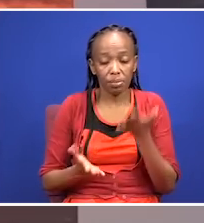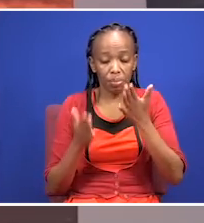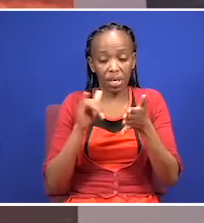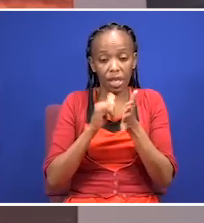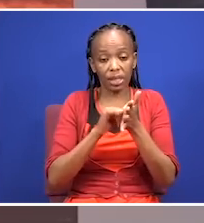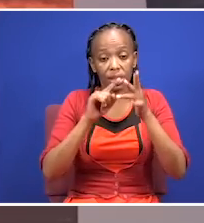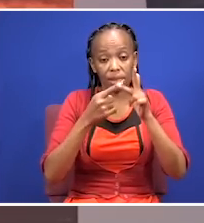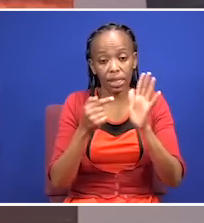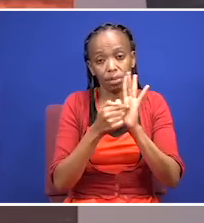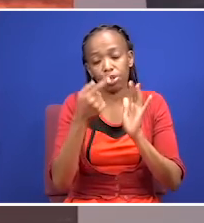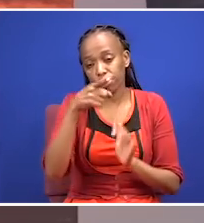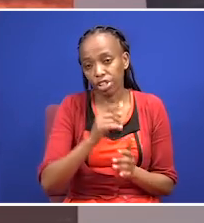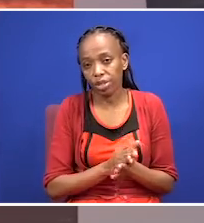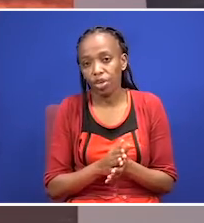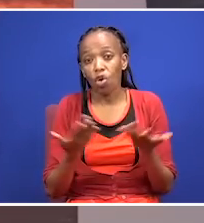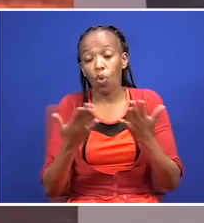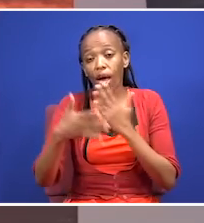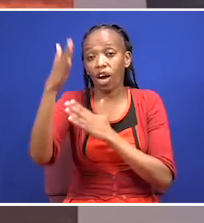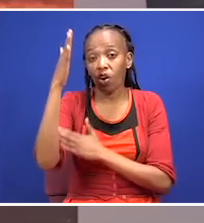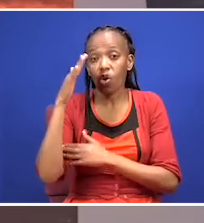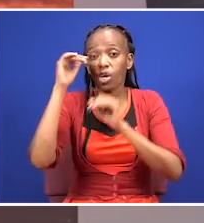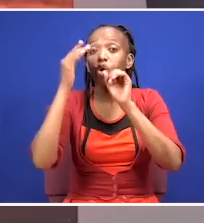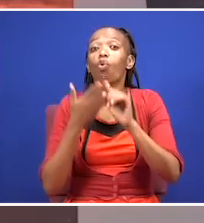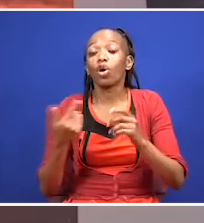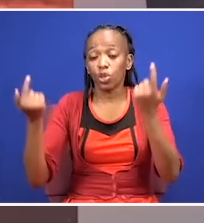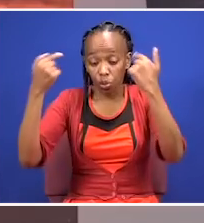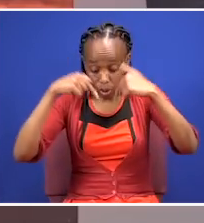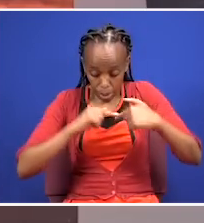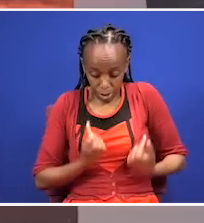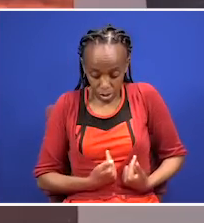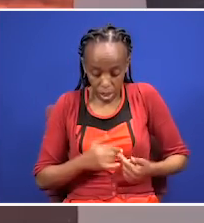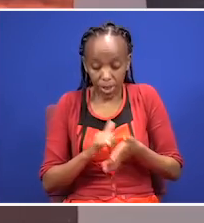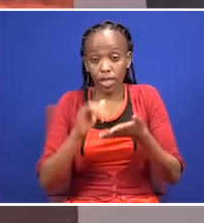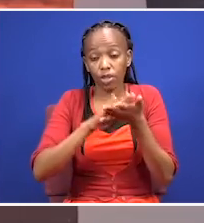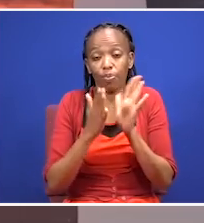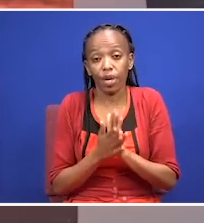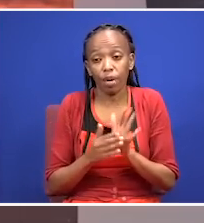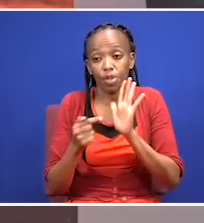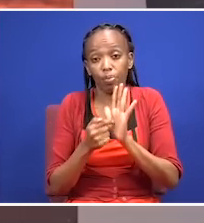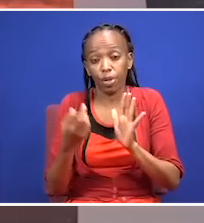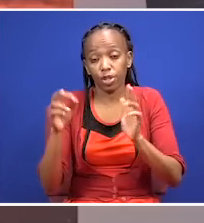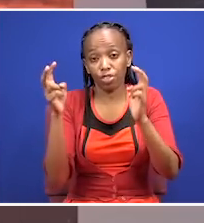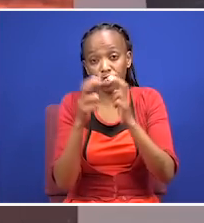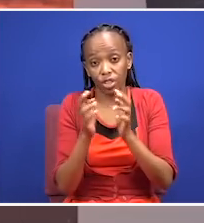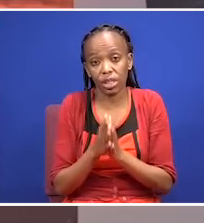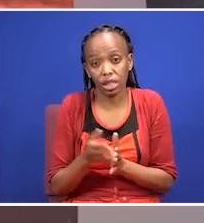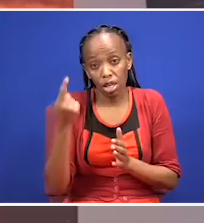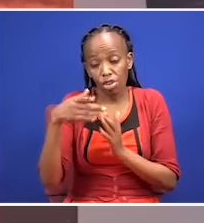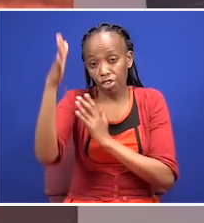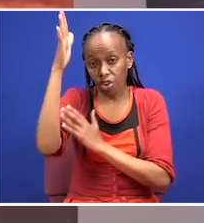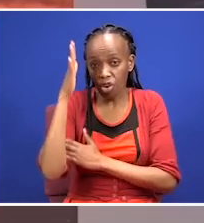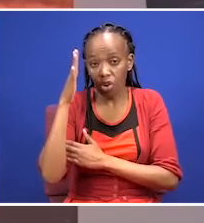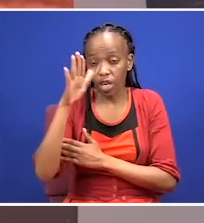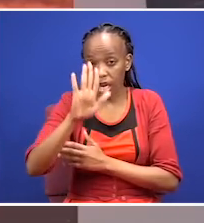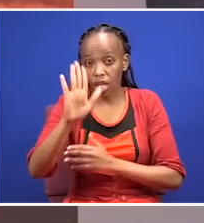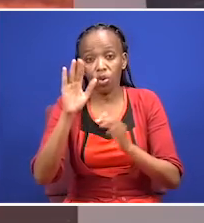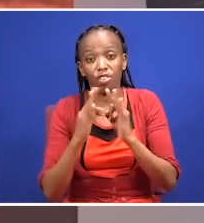beginning point for you where god would like to come into your heart so that you become the point of contact for god